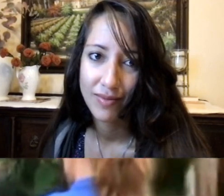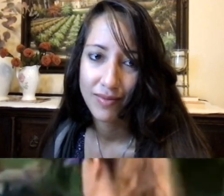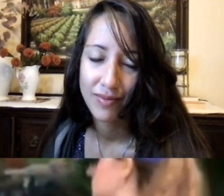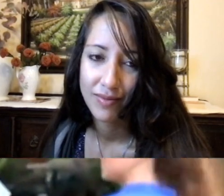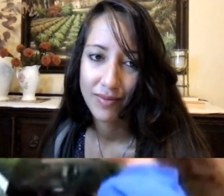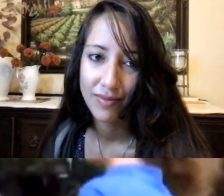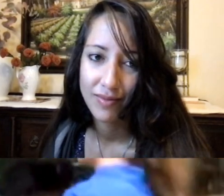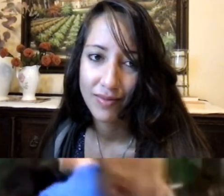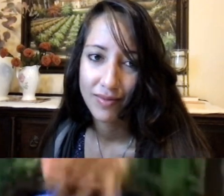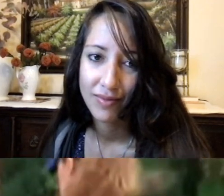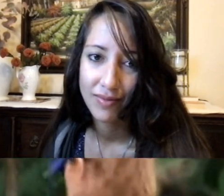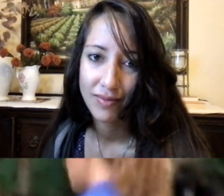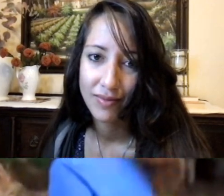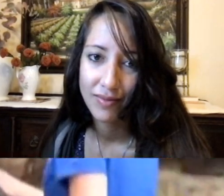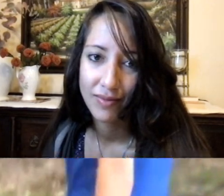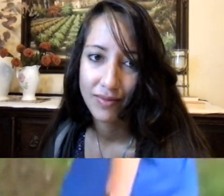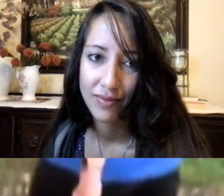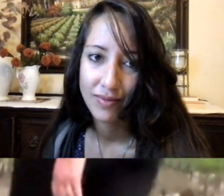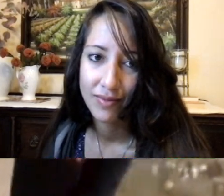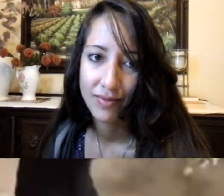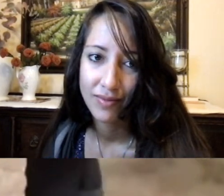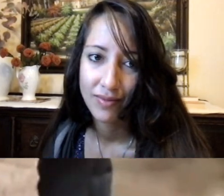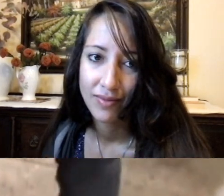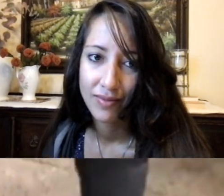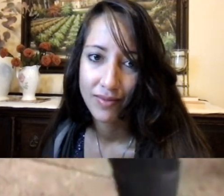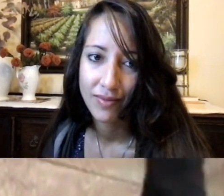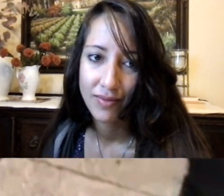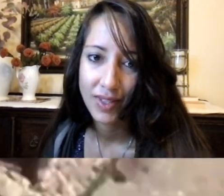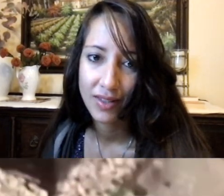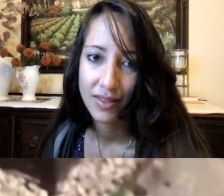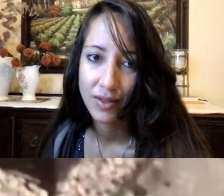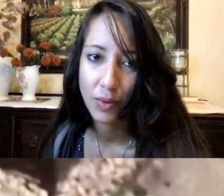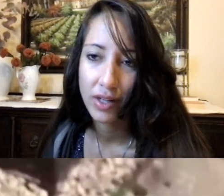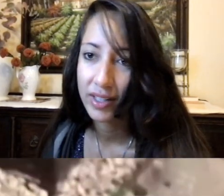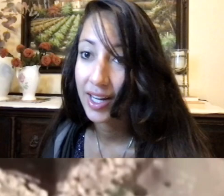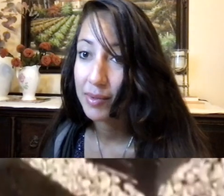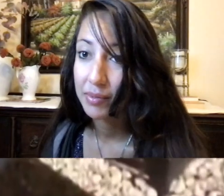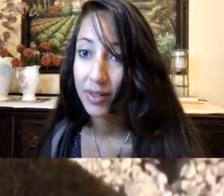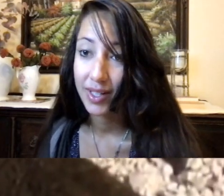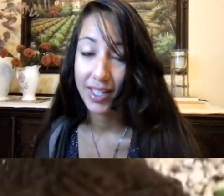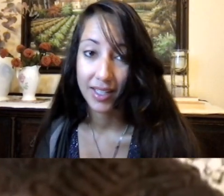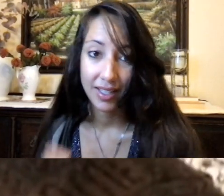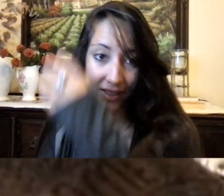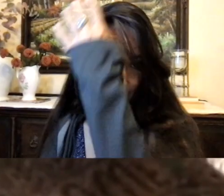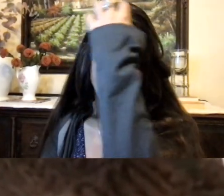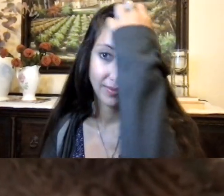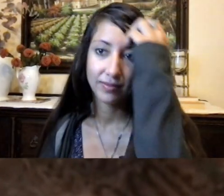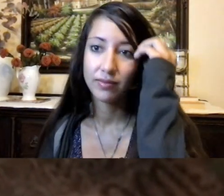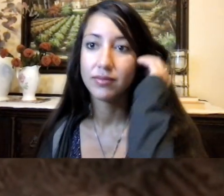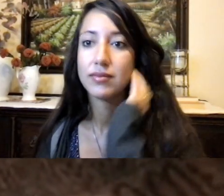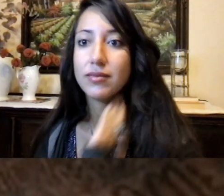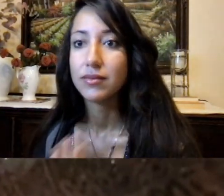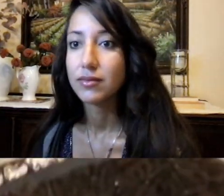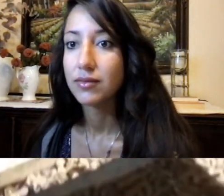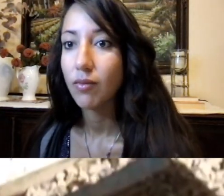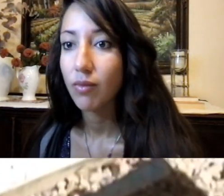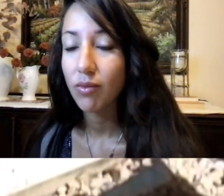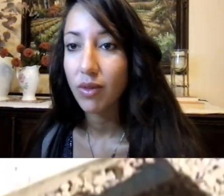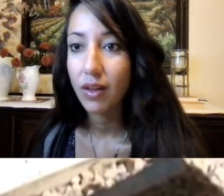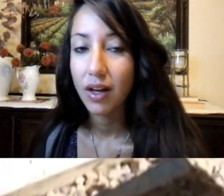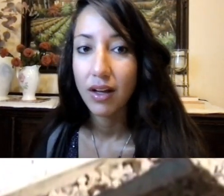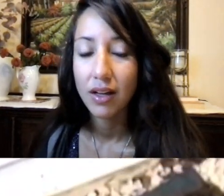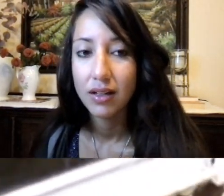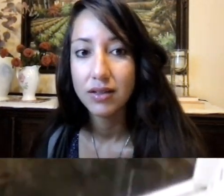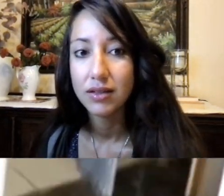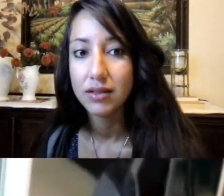here where the water line was about here. So it's receded a good probably. The water came up quick. So far, which is great.